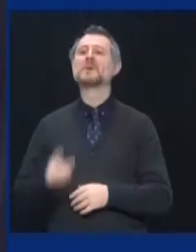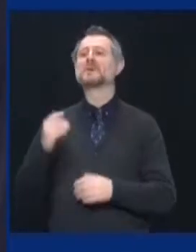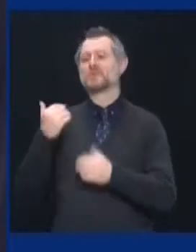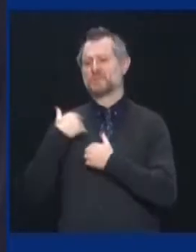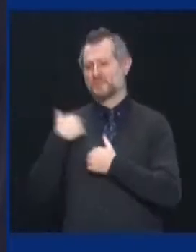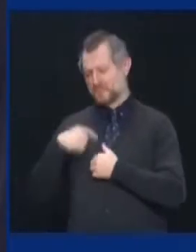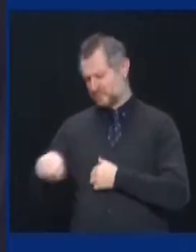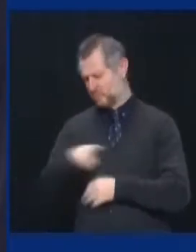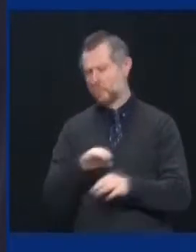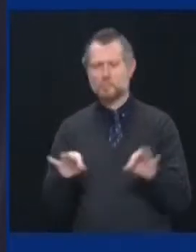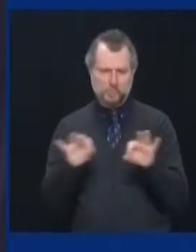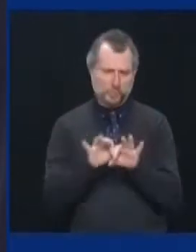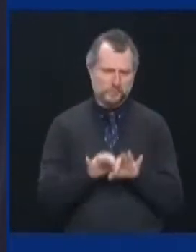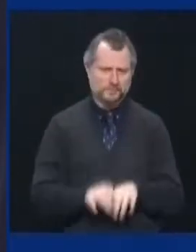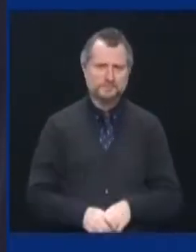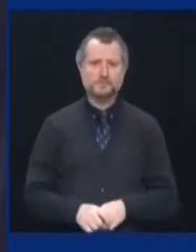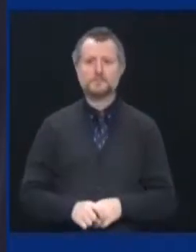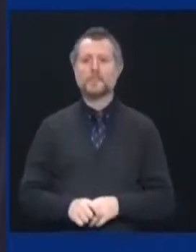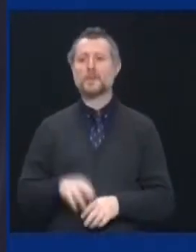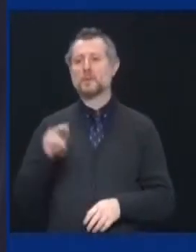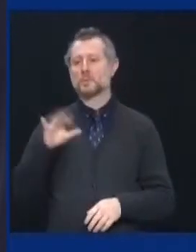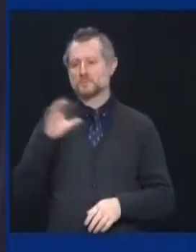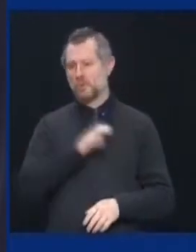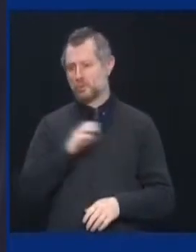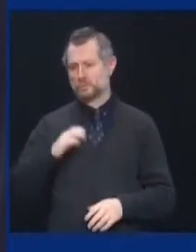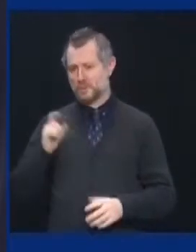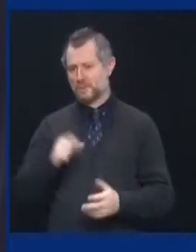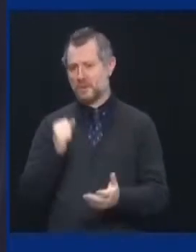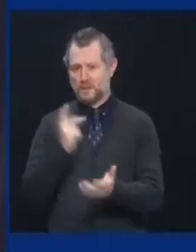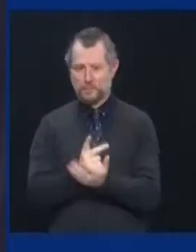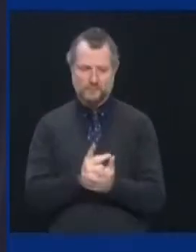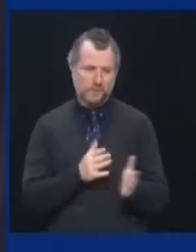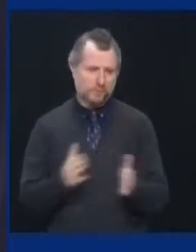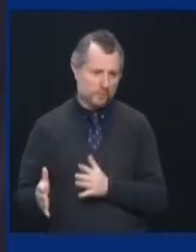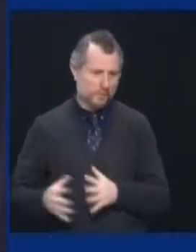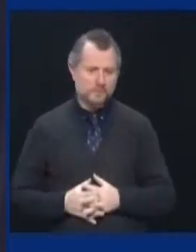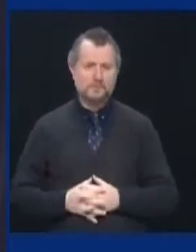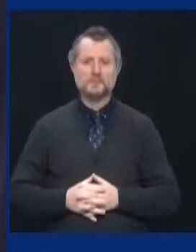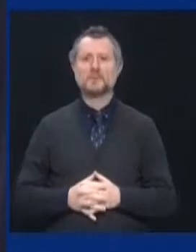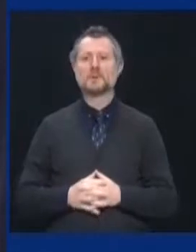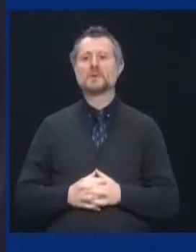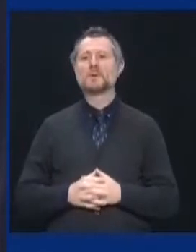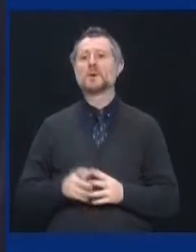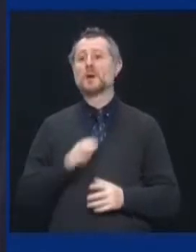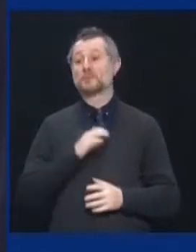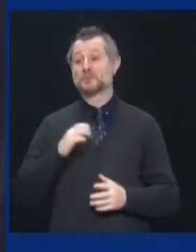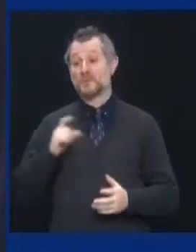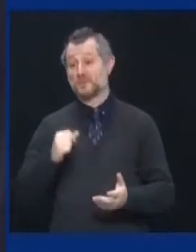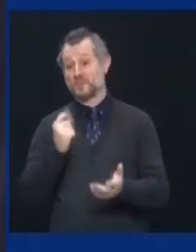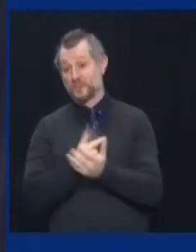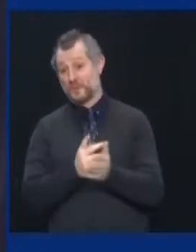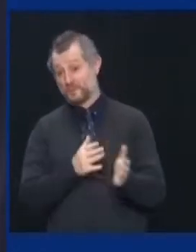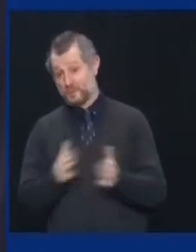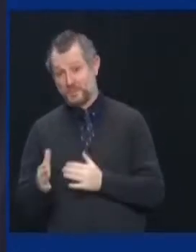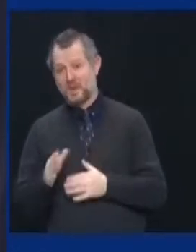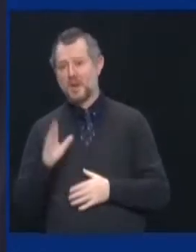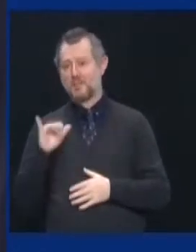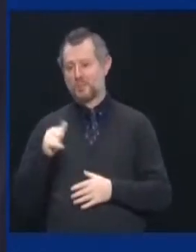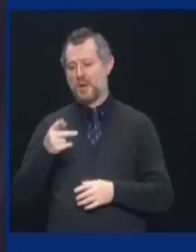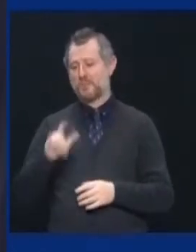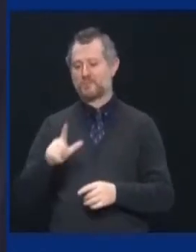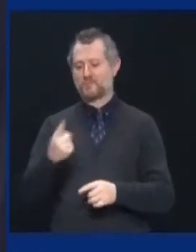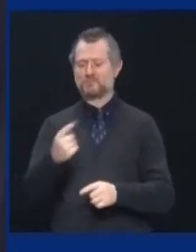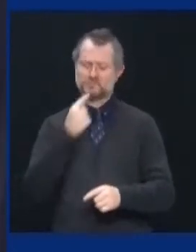And the council has to pass a plan. And the council has to pass a plan by April 1. And I haven't